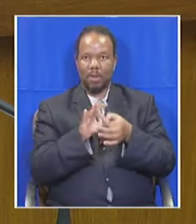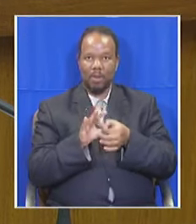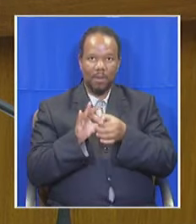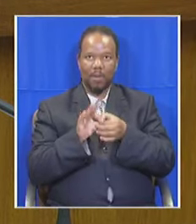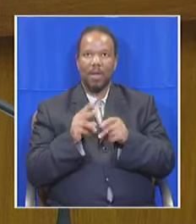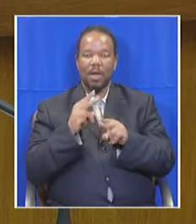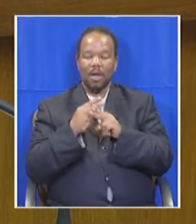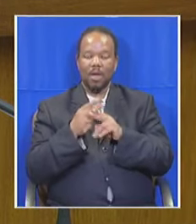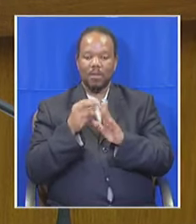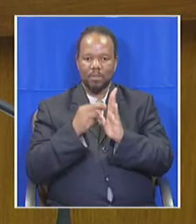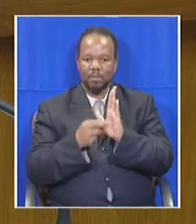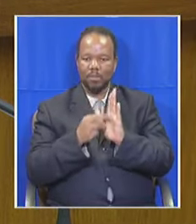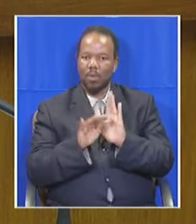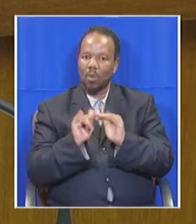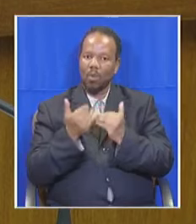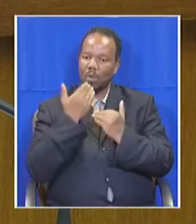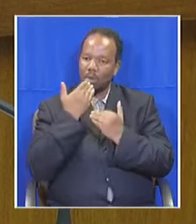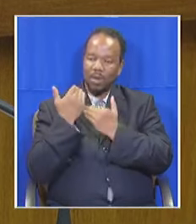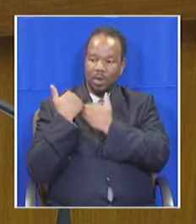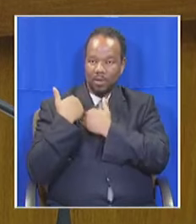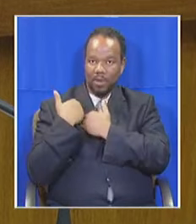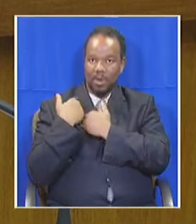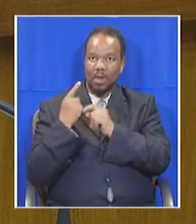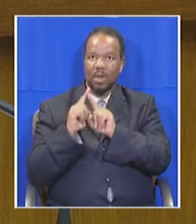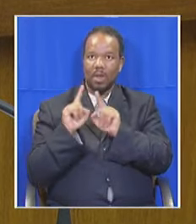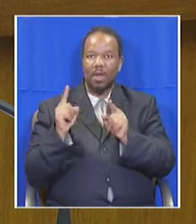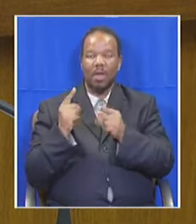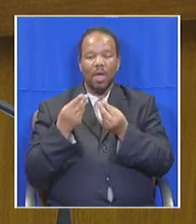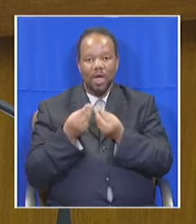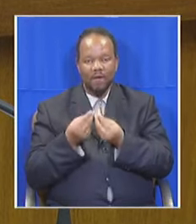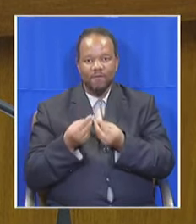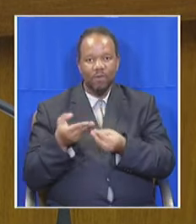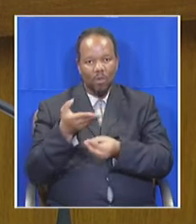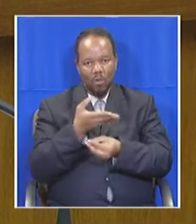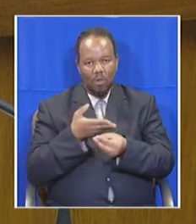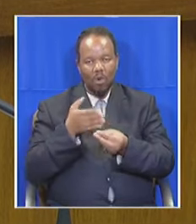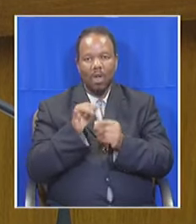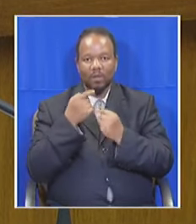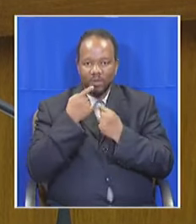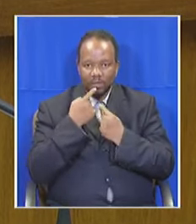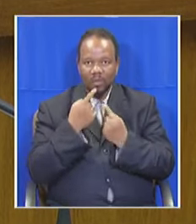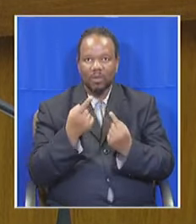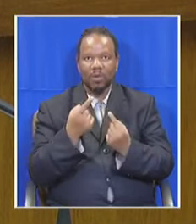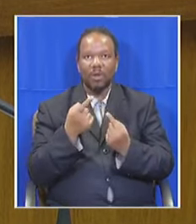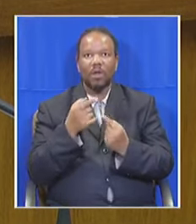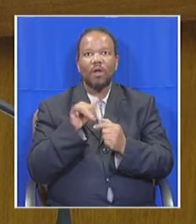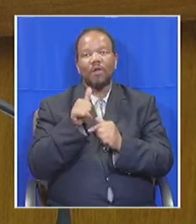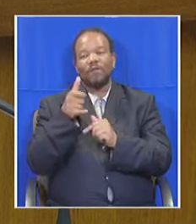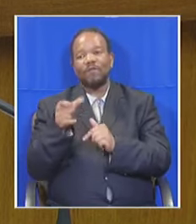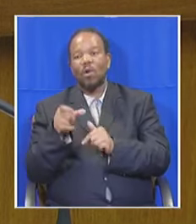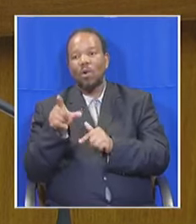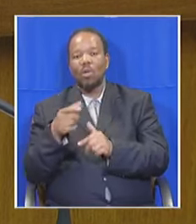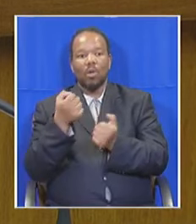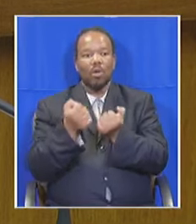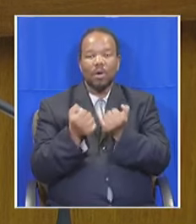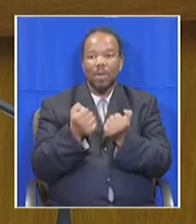regulate joint liability, introduce a duty to inform employees or workers who have made disclosures and to provide for immunity against civil or criminal liability in